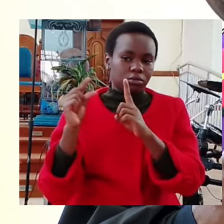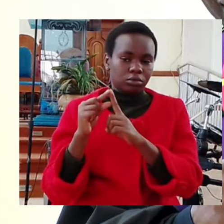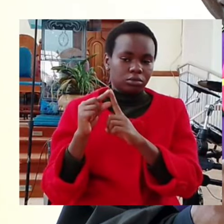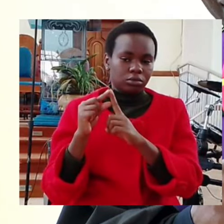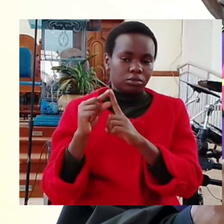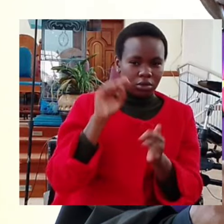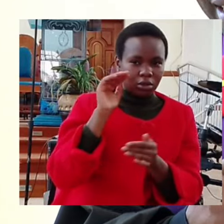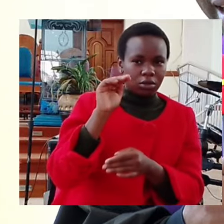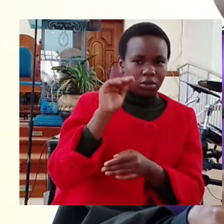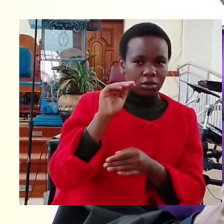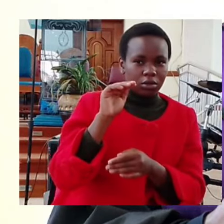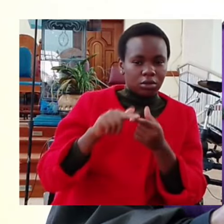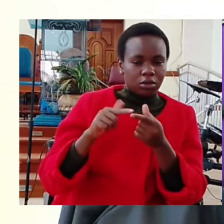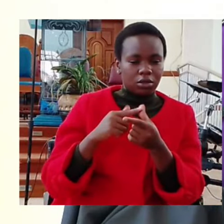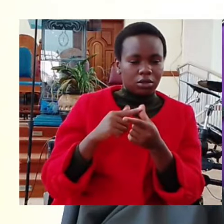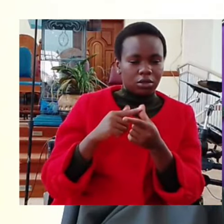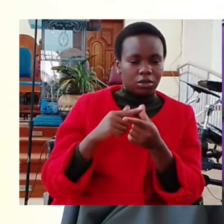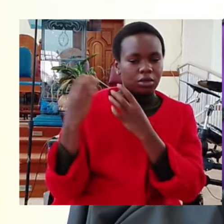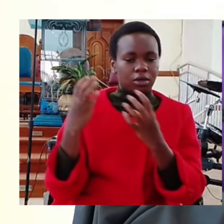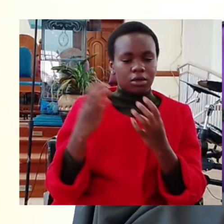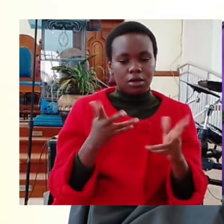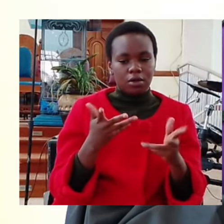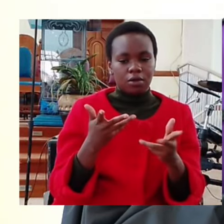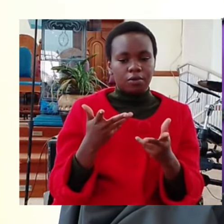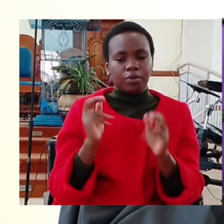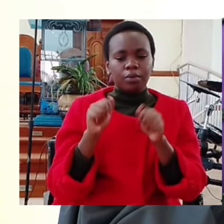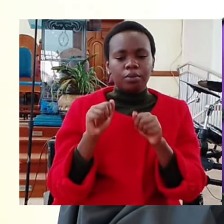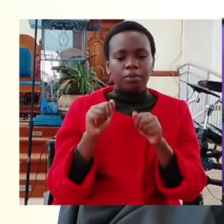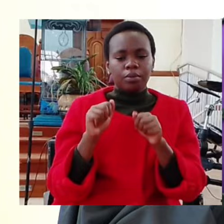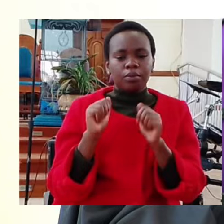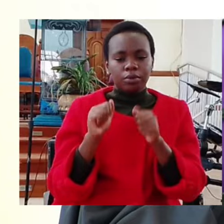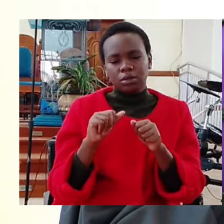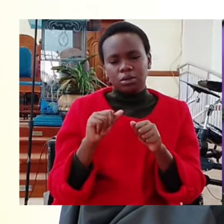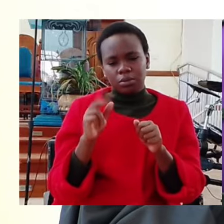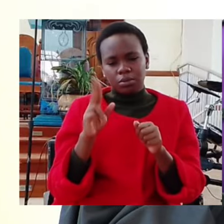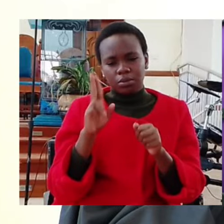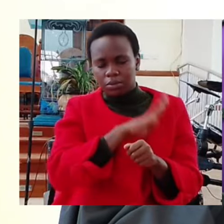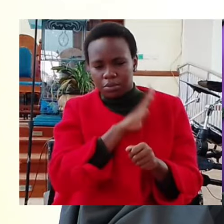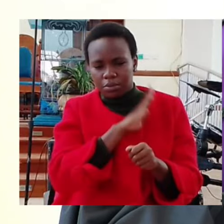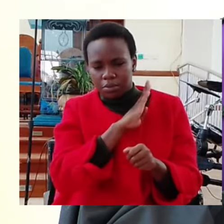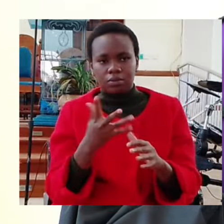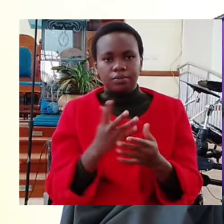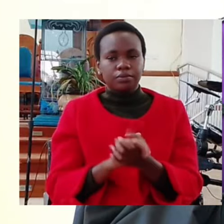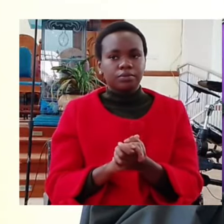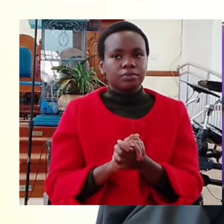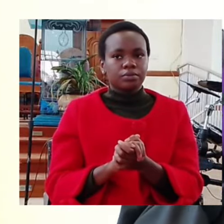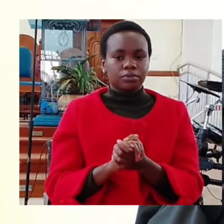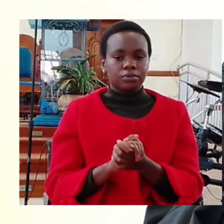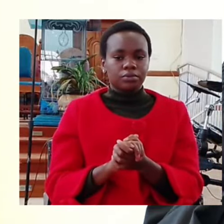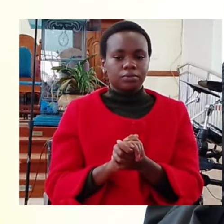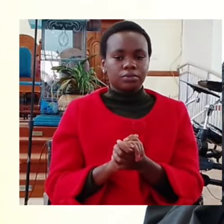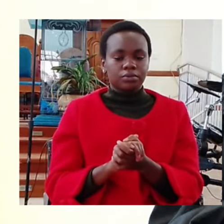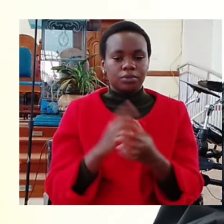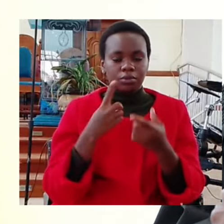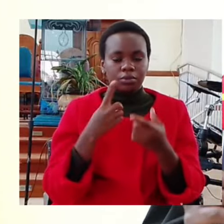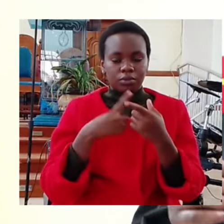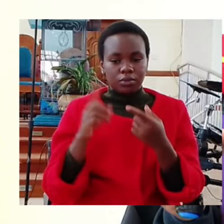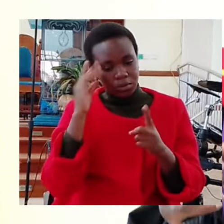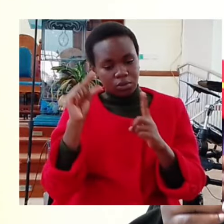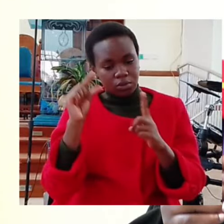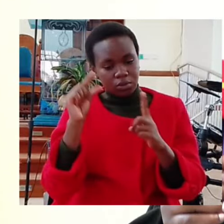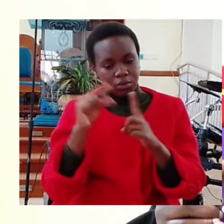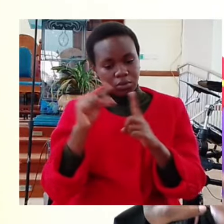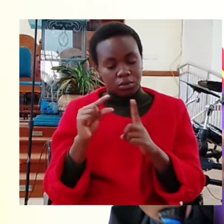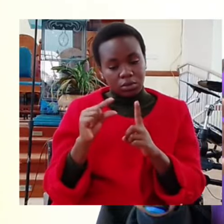anguwa atia yani uniguo ngoragwo hana But you know, the word of God is supposed to encourage